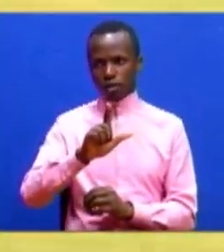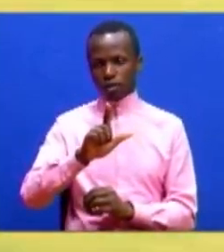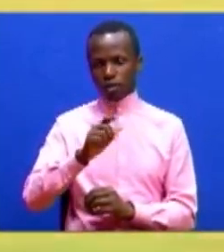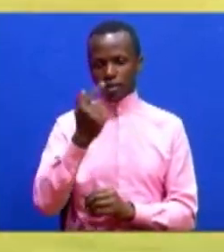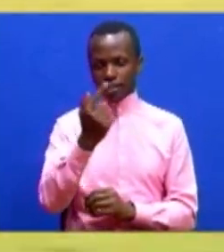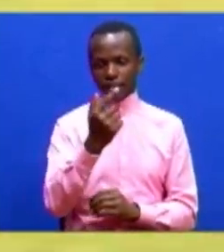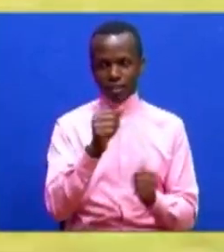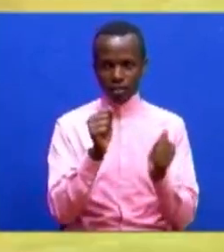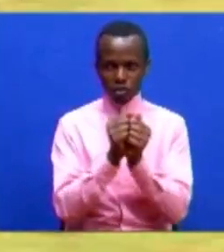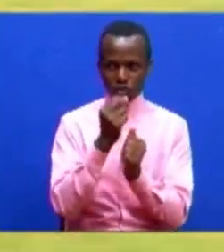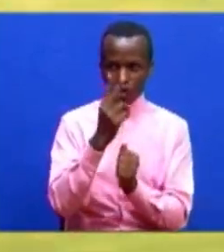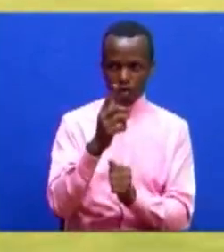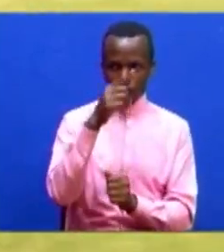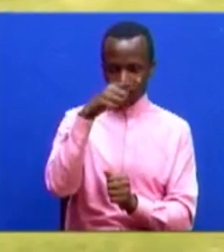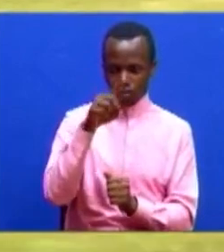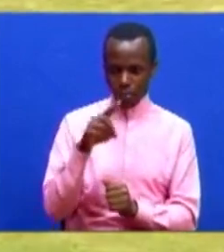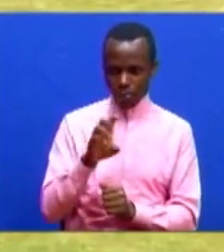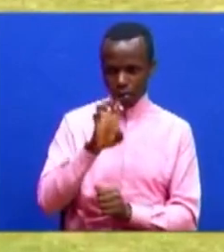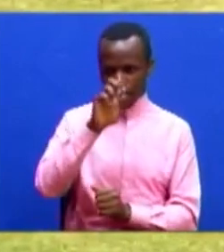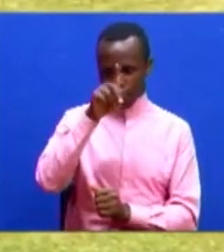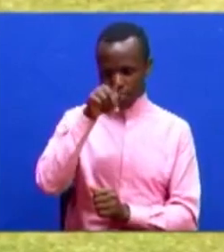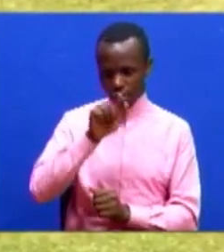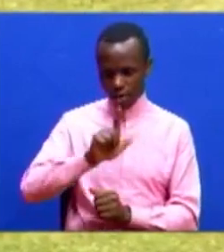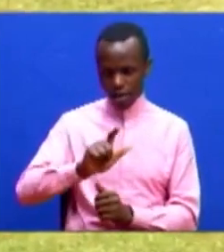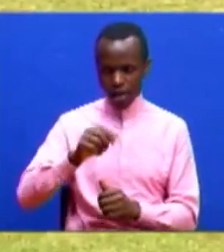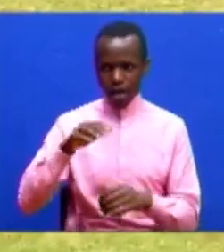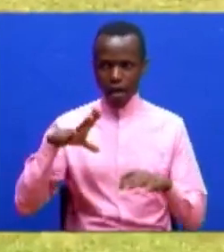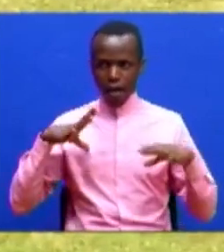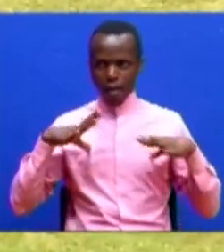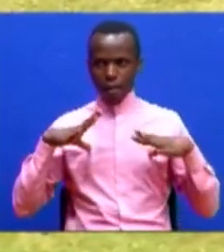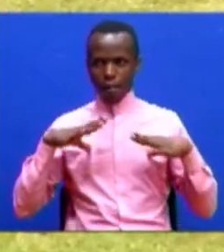FKF Premier League will take a 2-week international